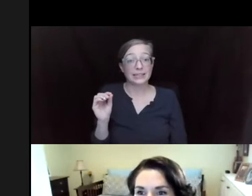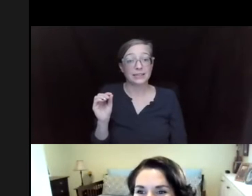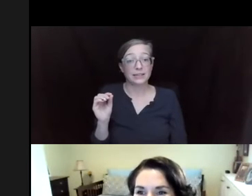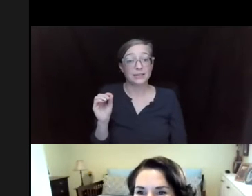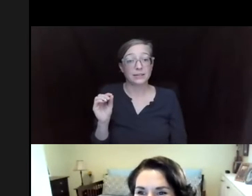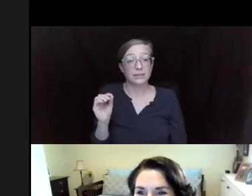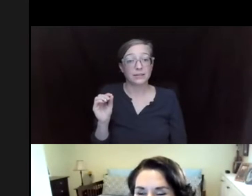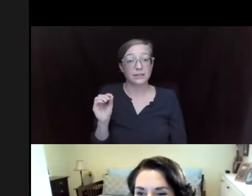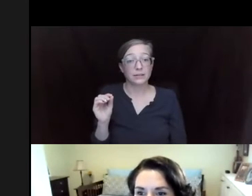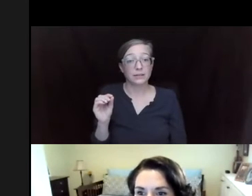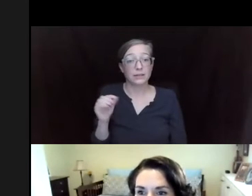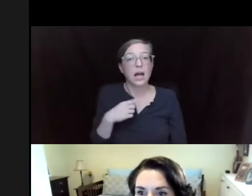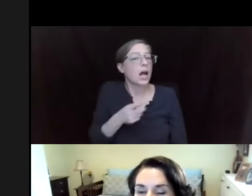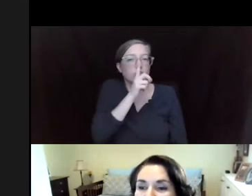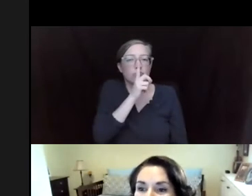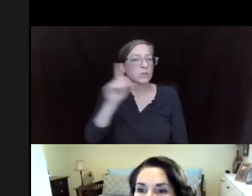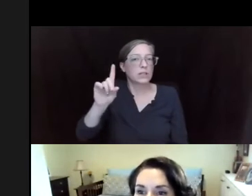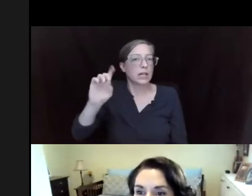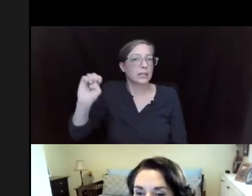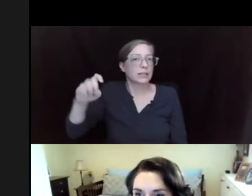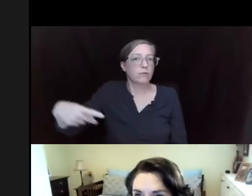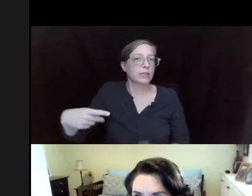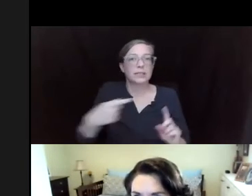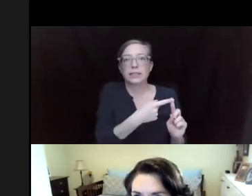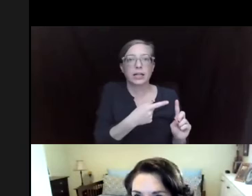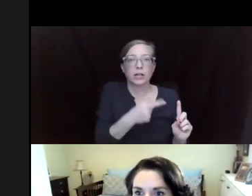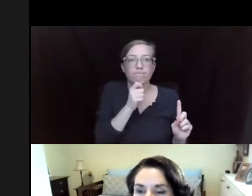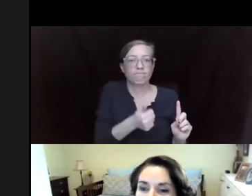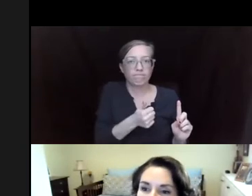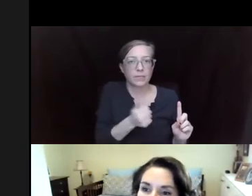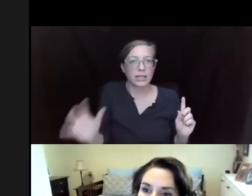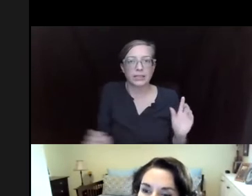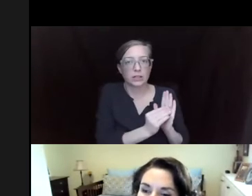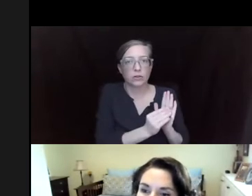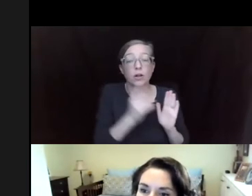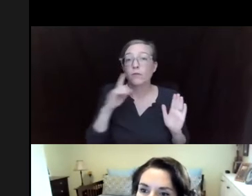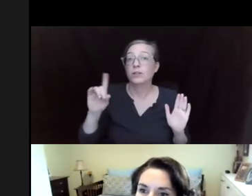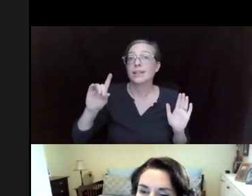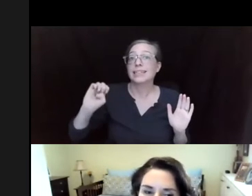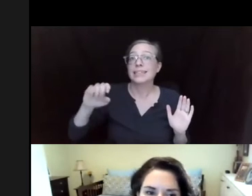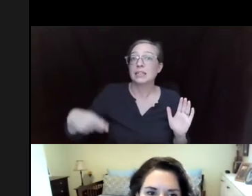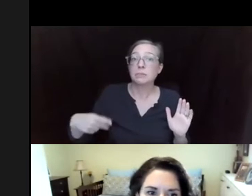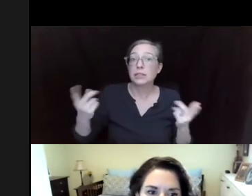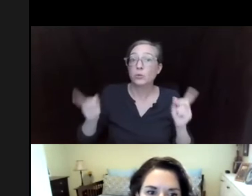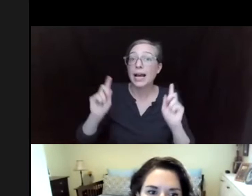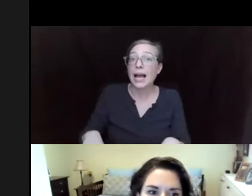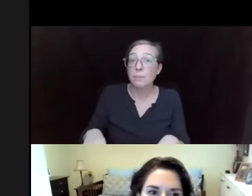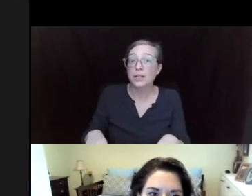put the dielectrophoresis in here because for dielectrophoresis to happen, I need the electric field to be non-uniform. And in this